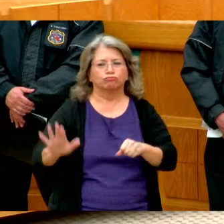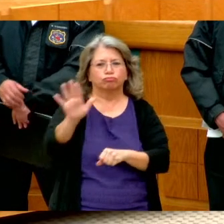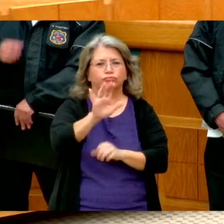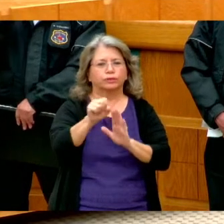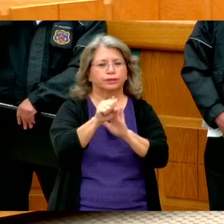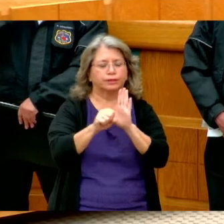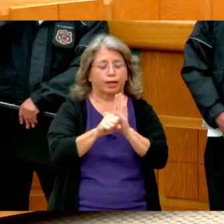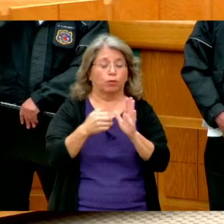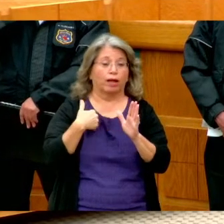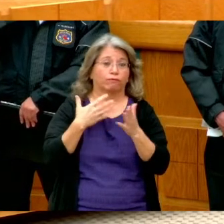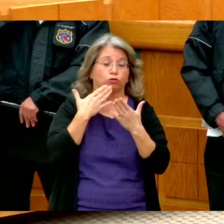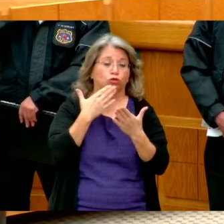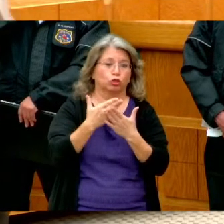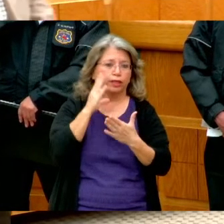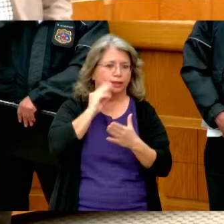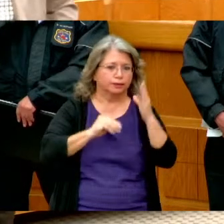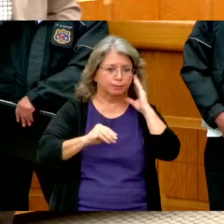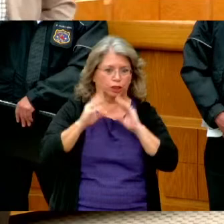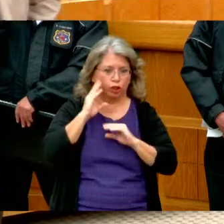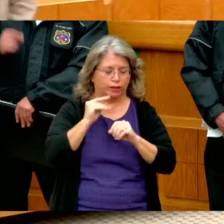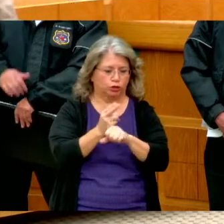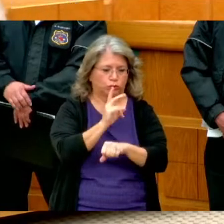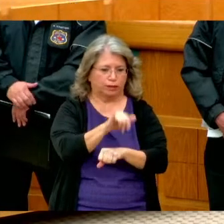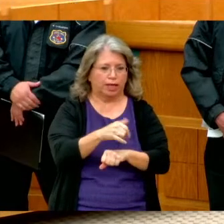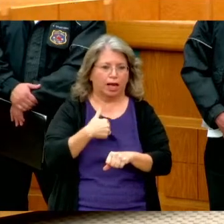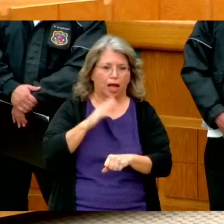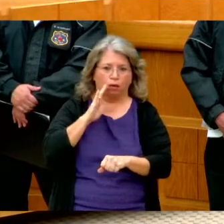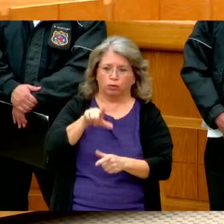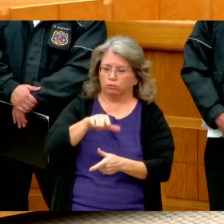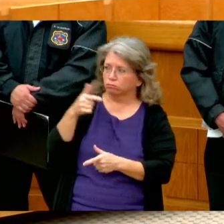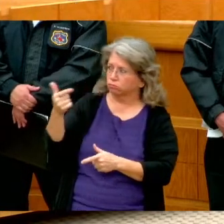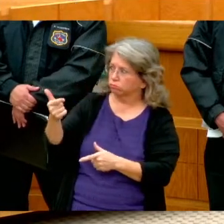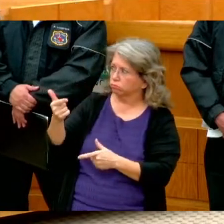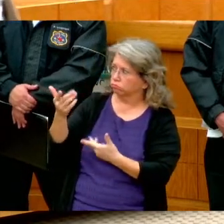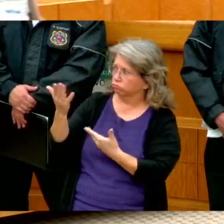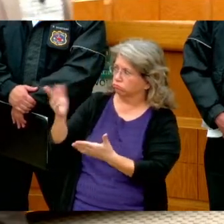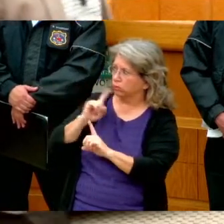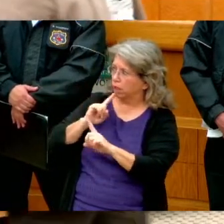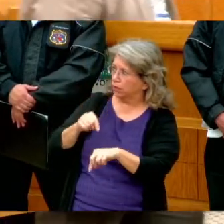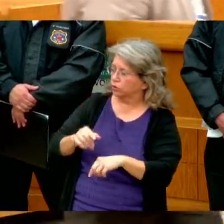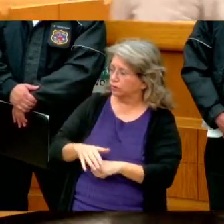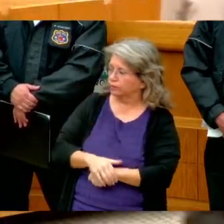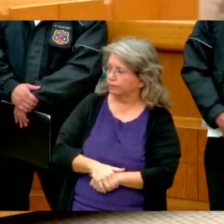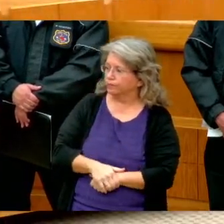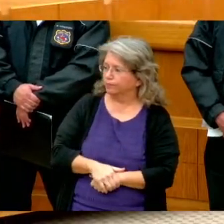we have a lot of good experience with it, and I'll yield to him at this time.